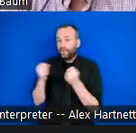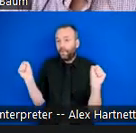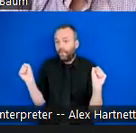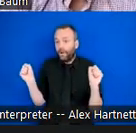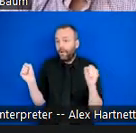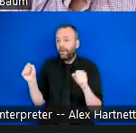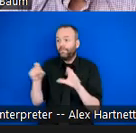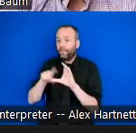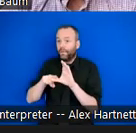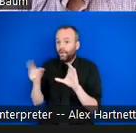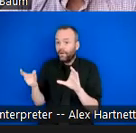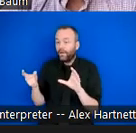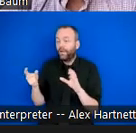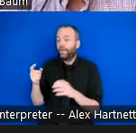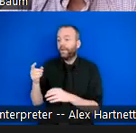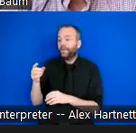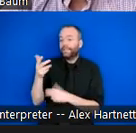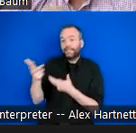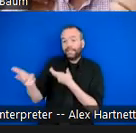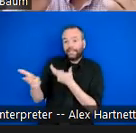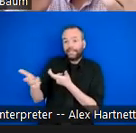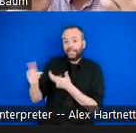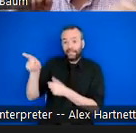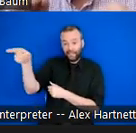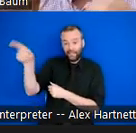transgender, because they may not understand